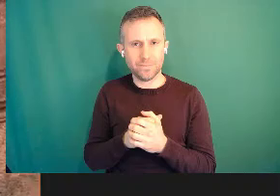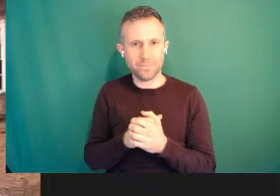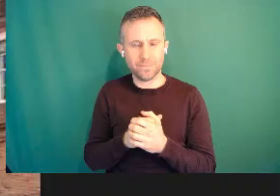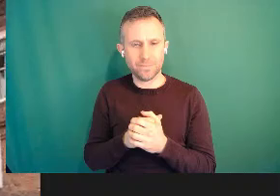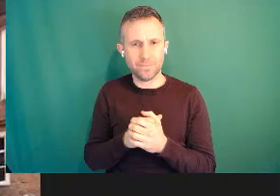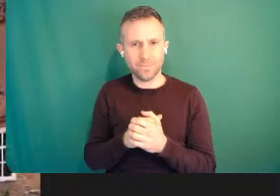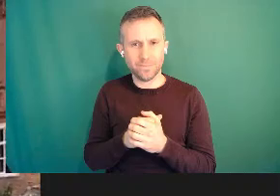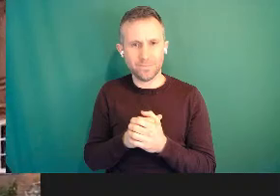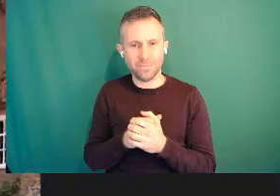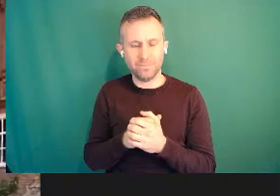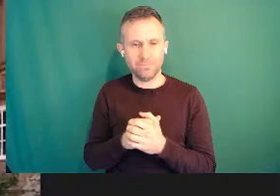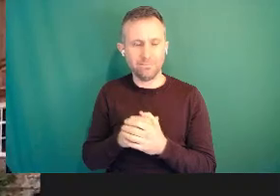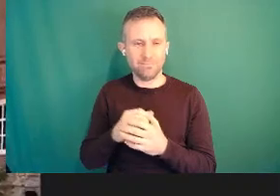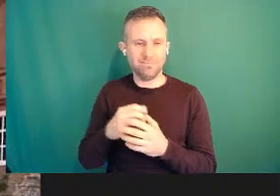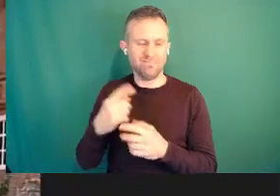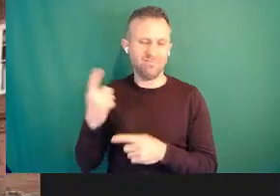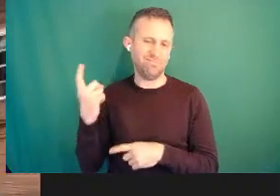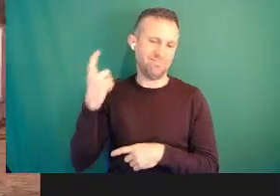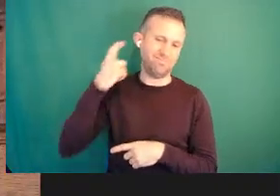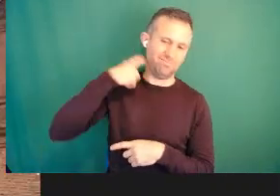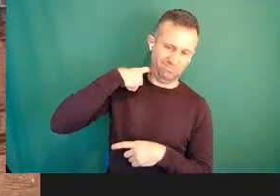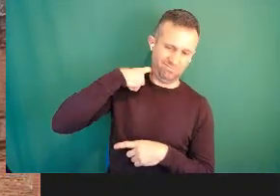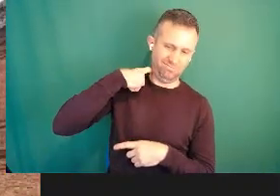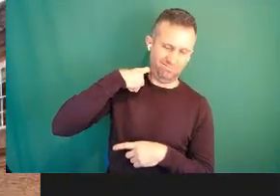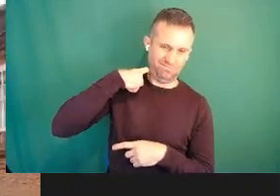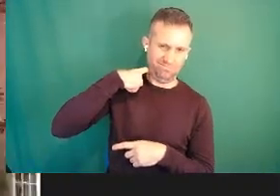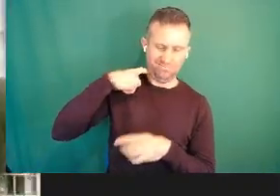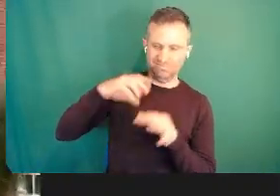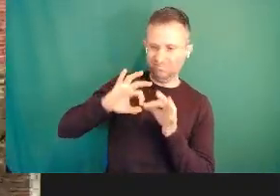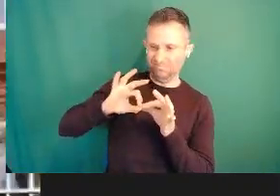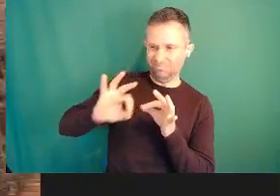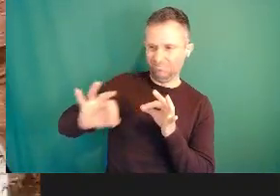somebody came to the front door, they would bark very loudly, and